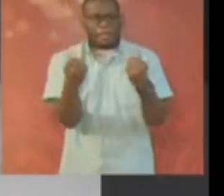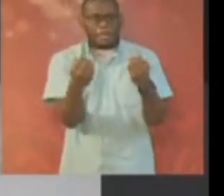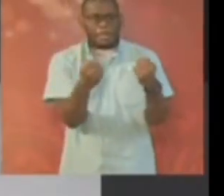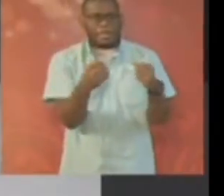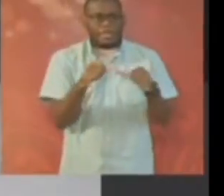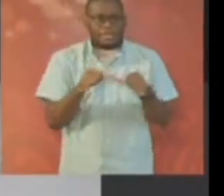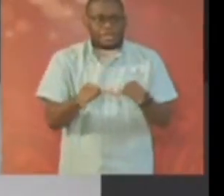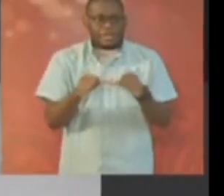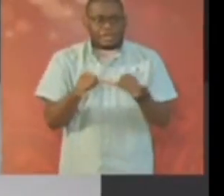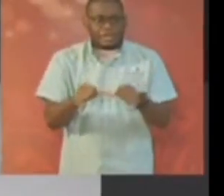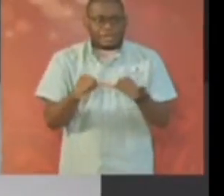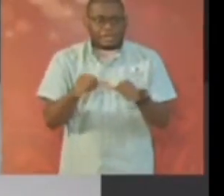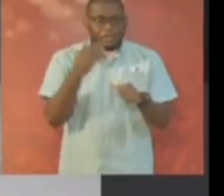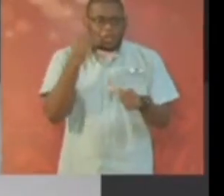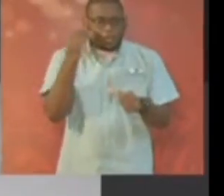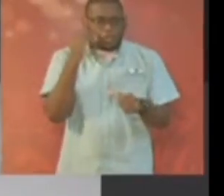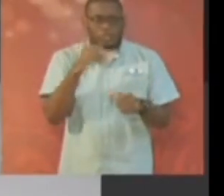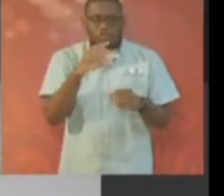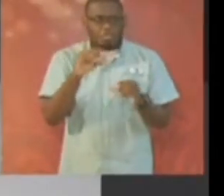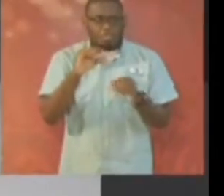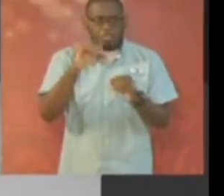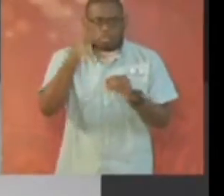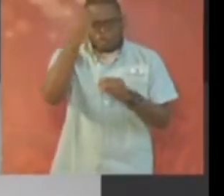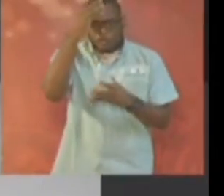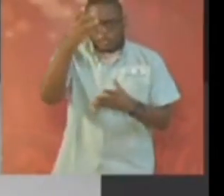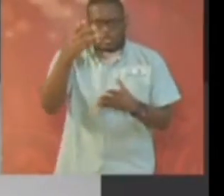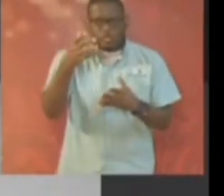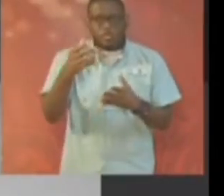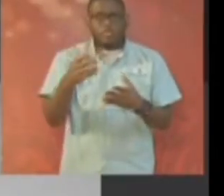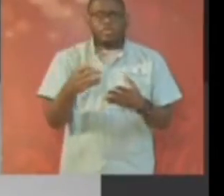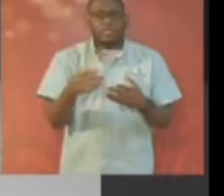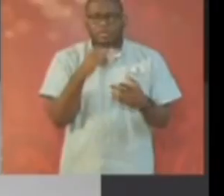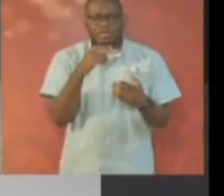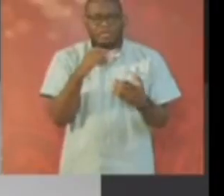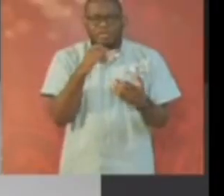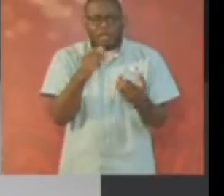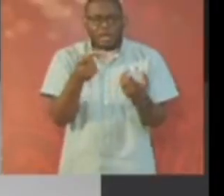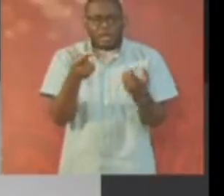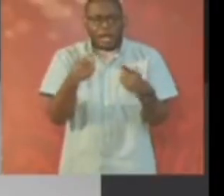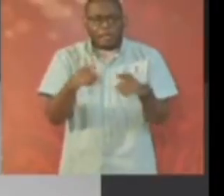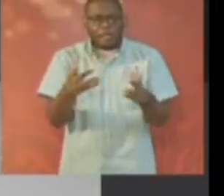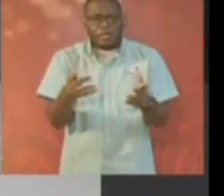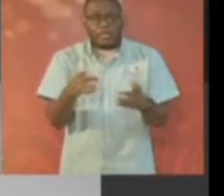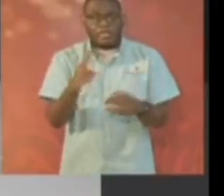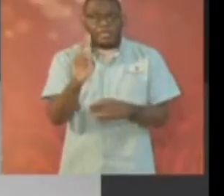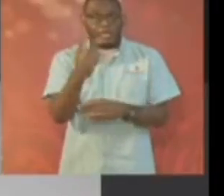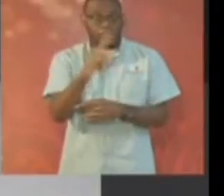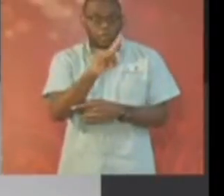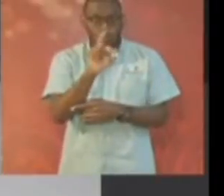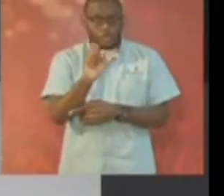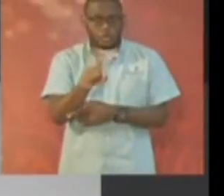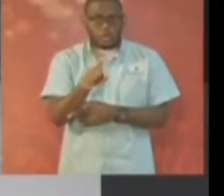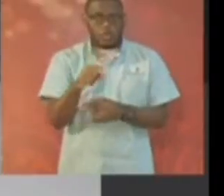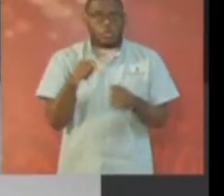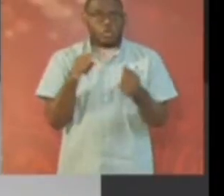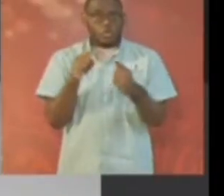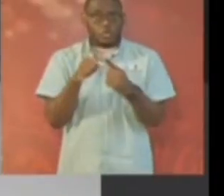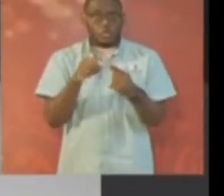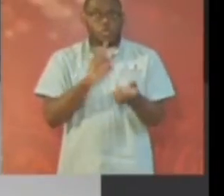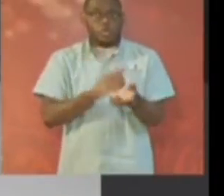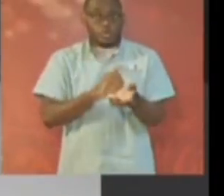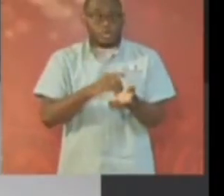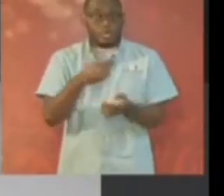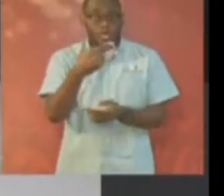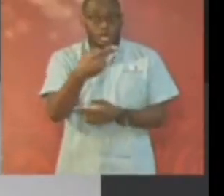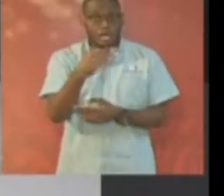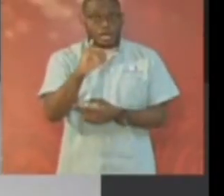that you have now, is it that we're not seeing that anymore? And my second question is to Dr. Richards and Dr. Hines. So you